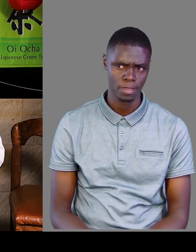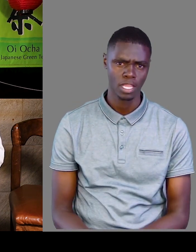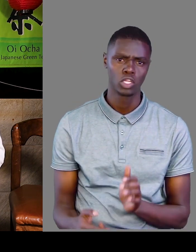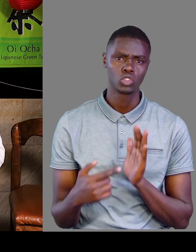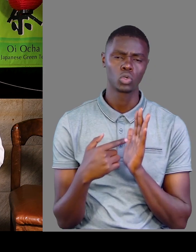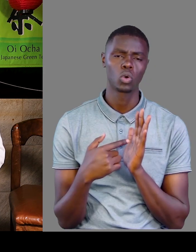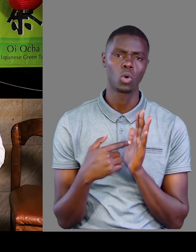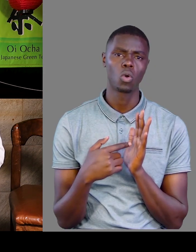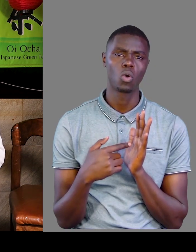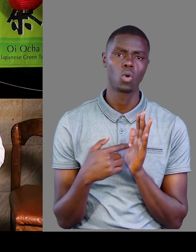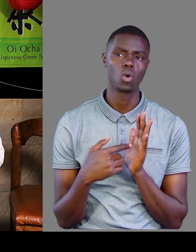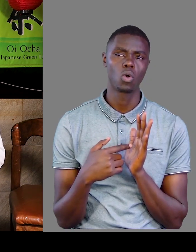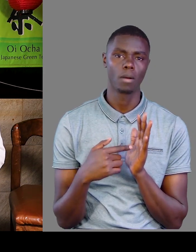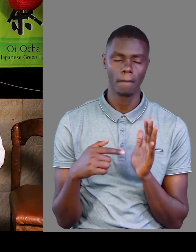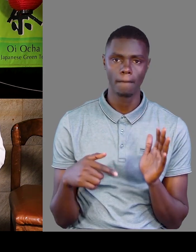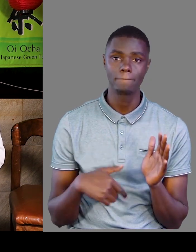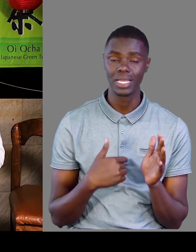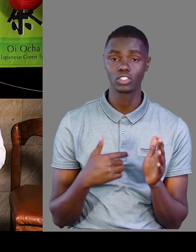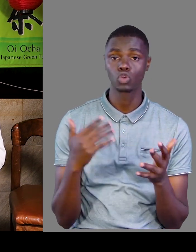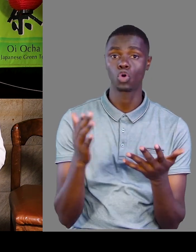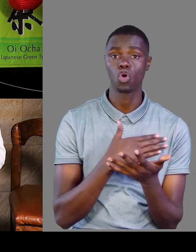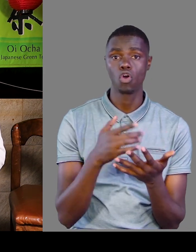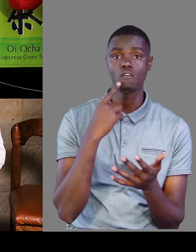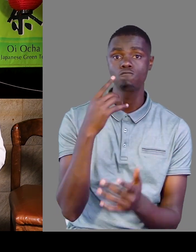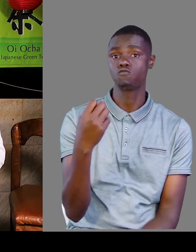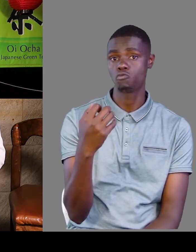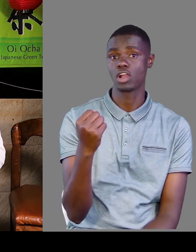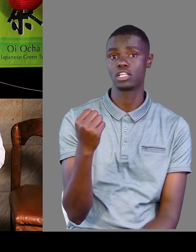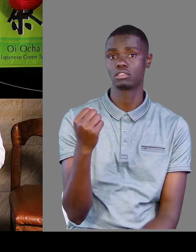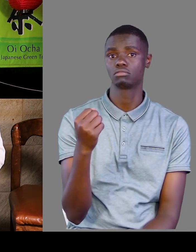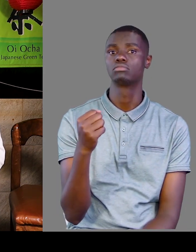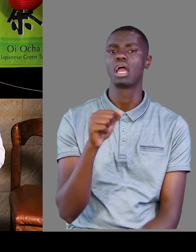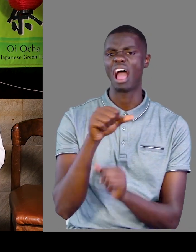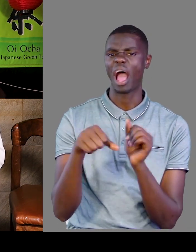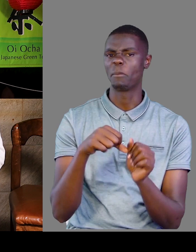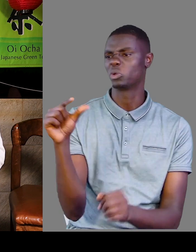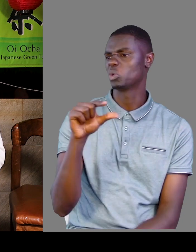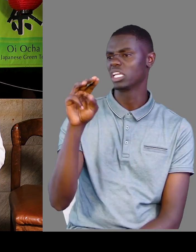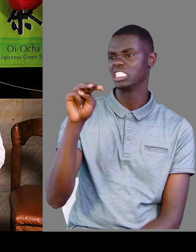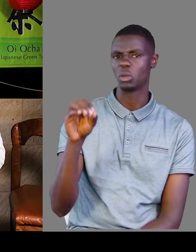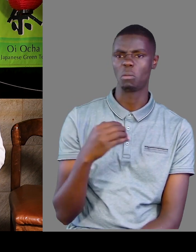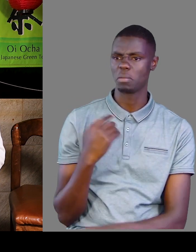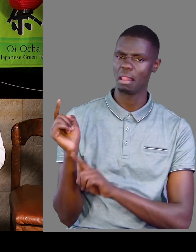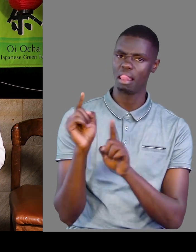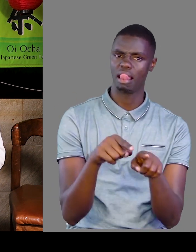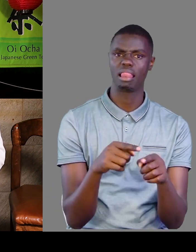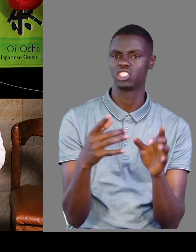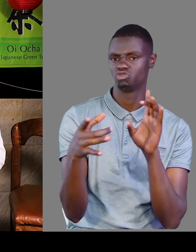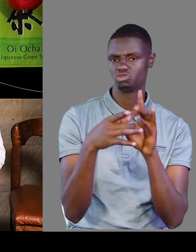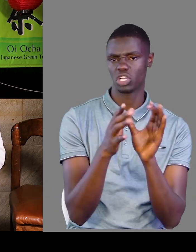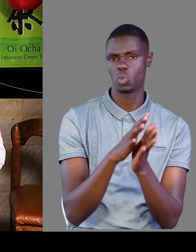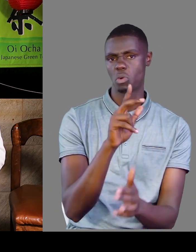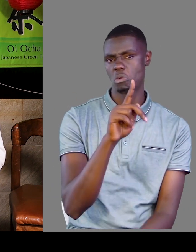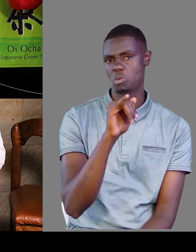ambayo nilipeleka huko ilikuwa ni somo yangu ya ugali. Ugali wanadili nazo za GMOs and everything. So mimi nikaenda huko nikamit na